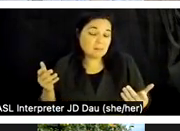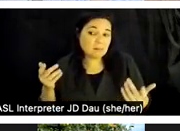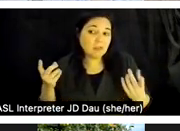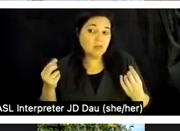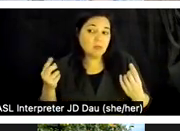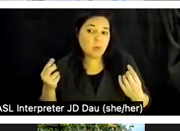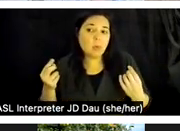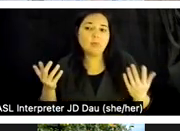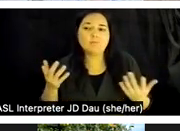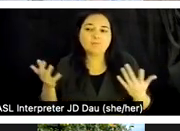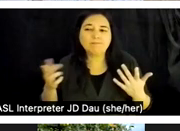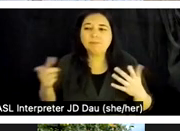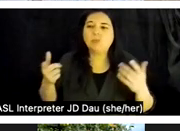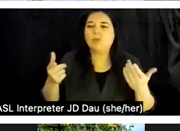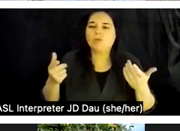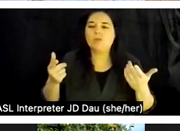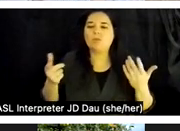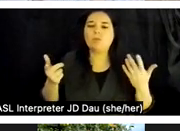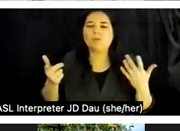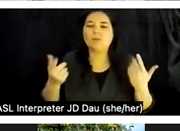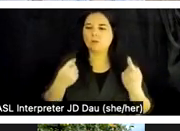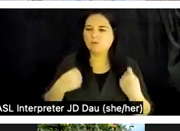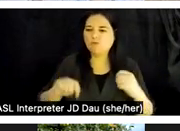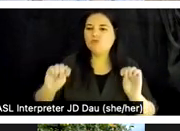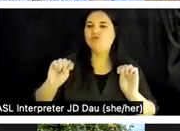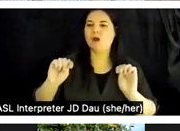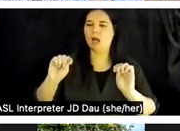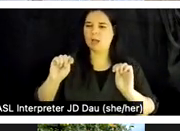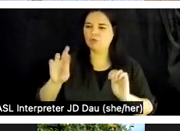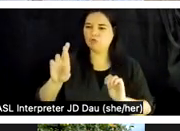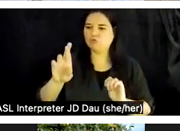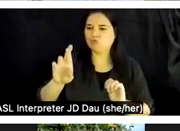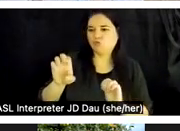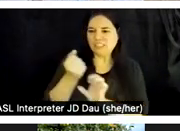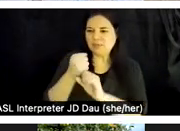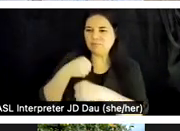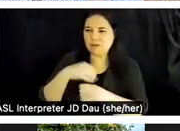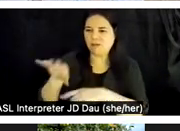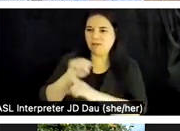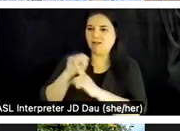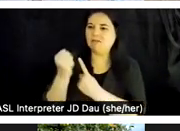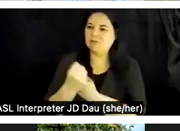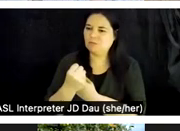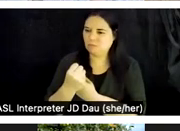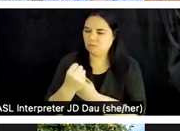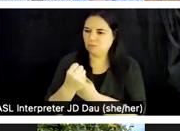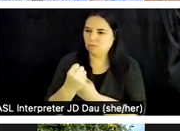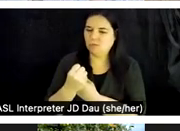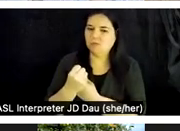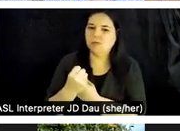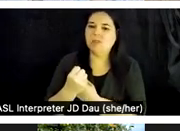you try to recreate the same situation that